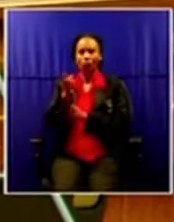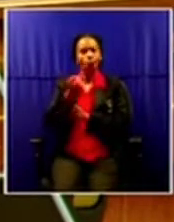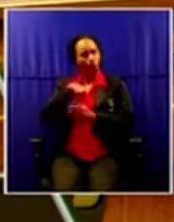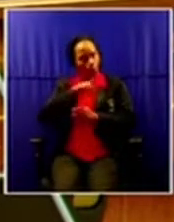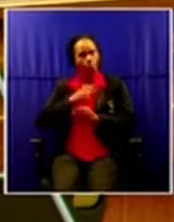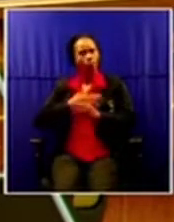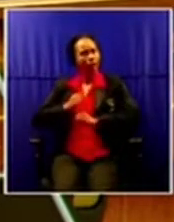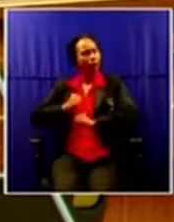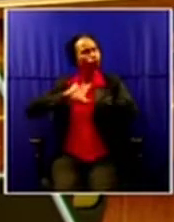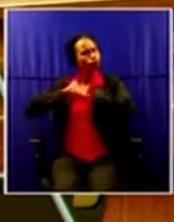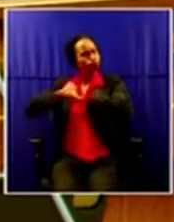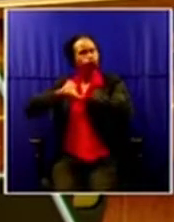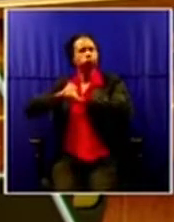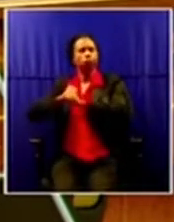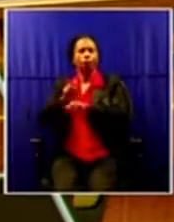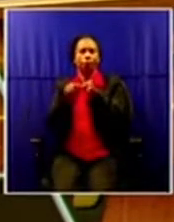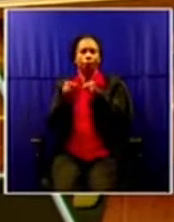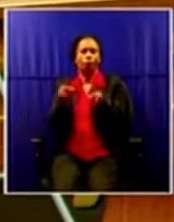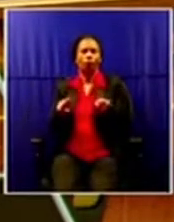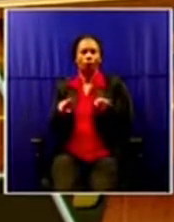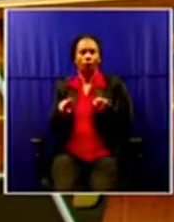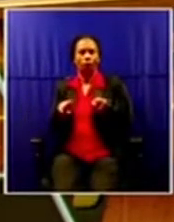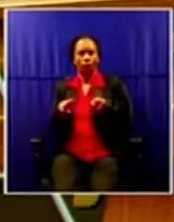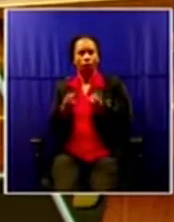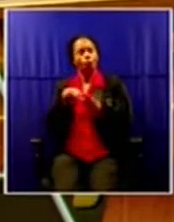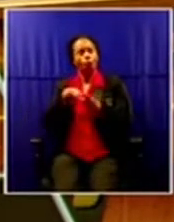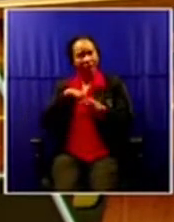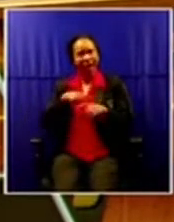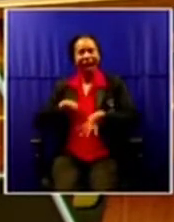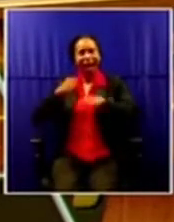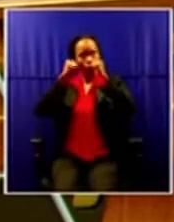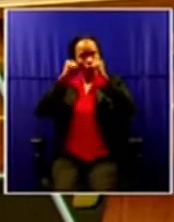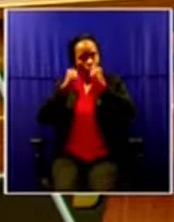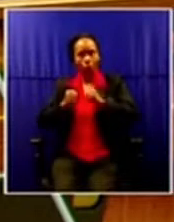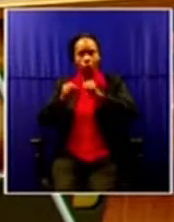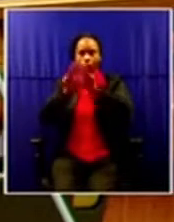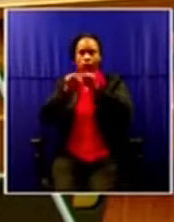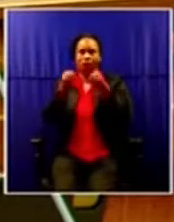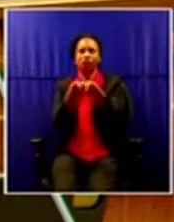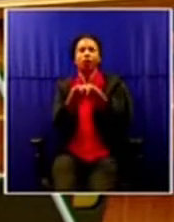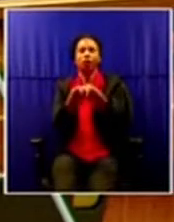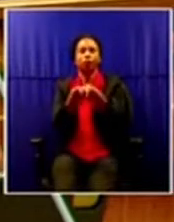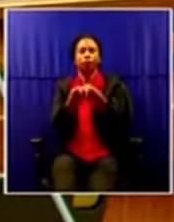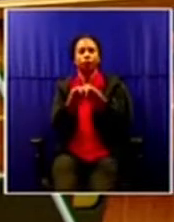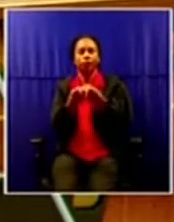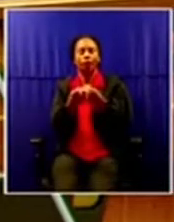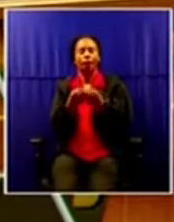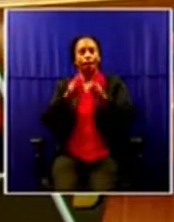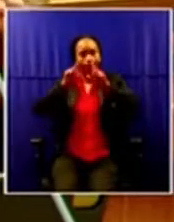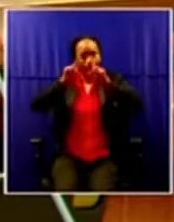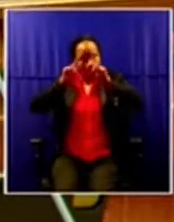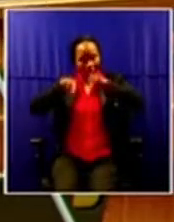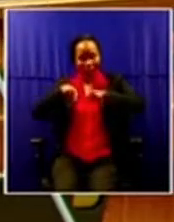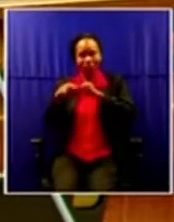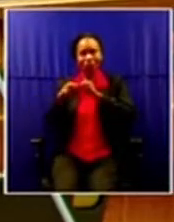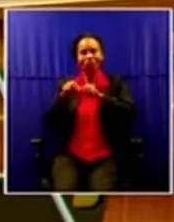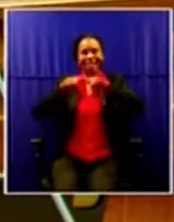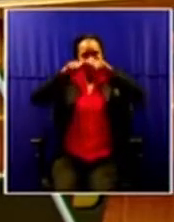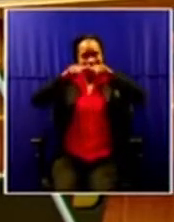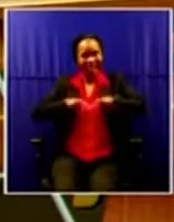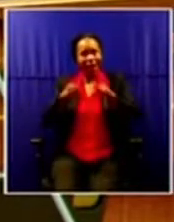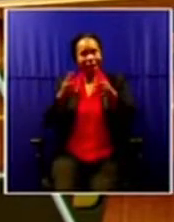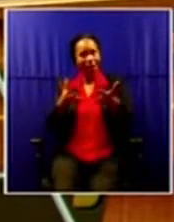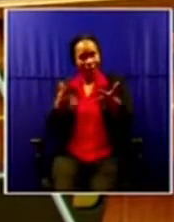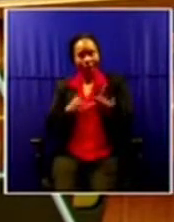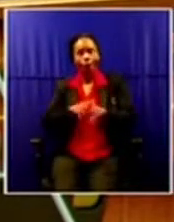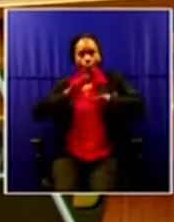people. We are a strong nation, and we must rely on our strengths